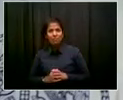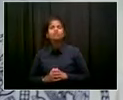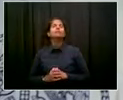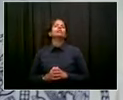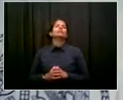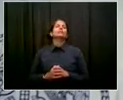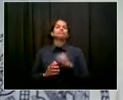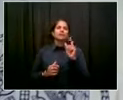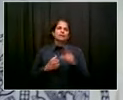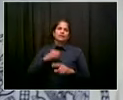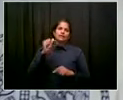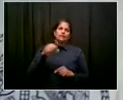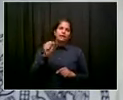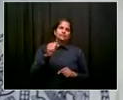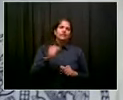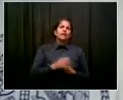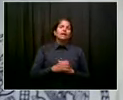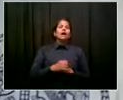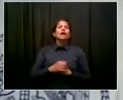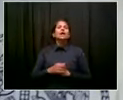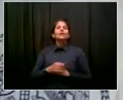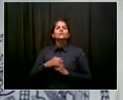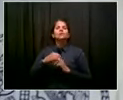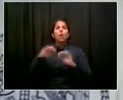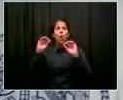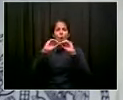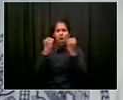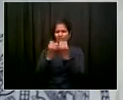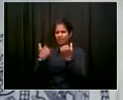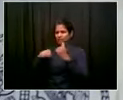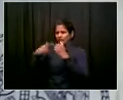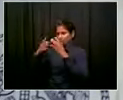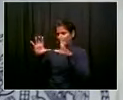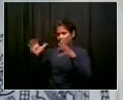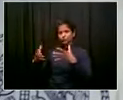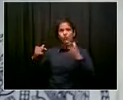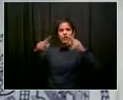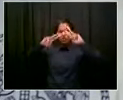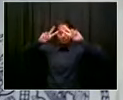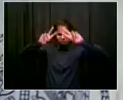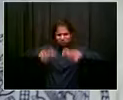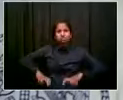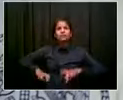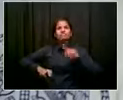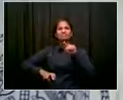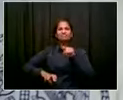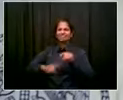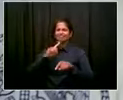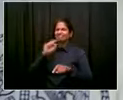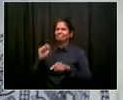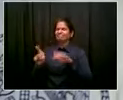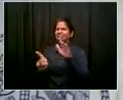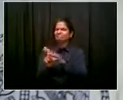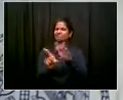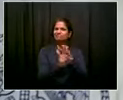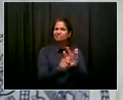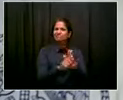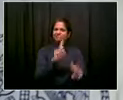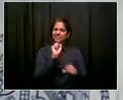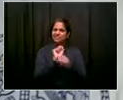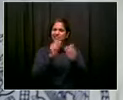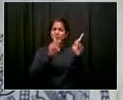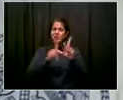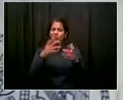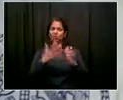been calling out this reality too we've been talking to our colleagues in albany over the last weeks about this is something that we're seeing worse than what we saw in the past